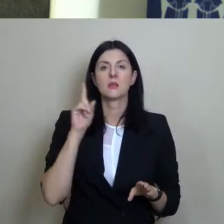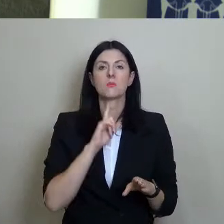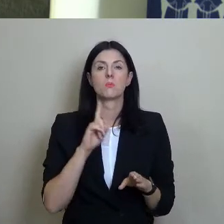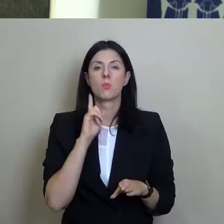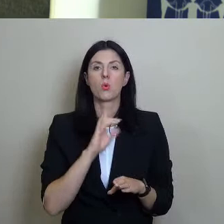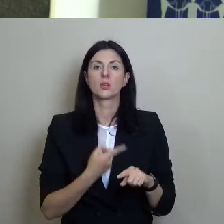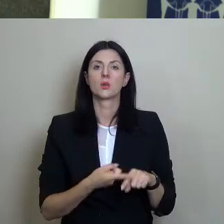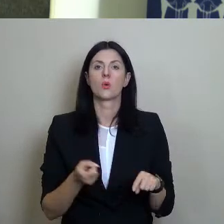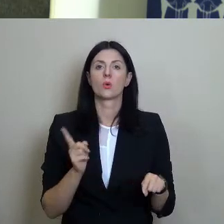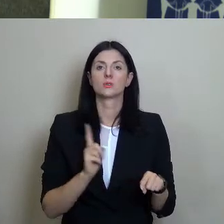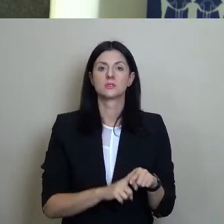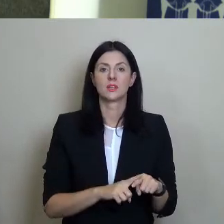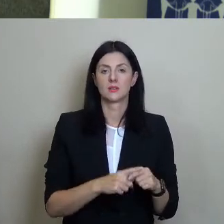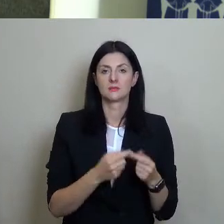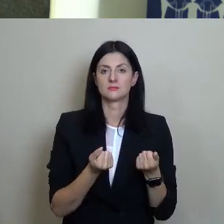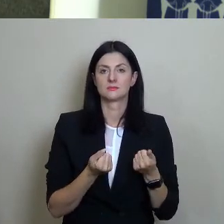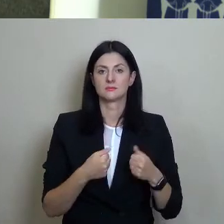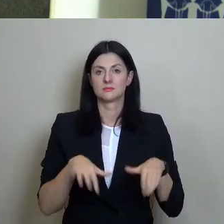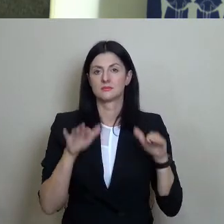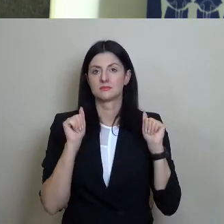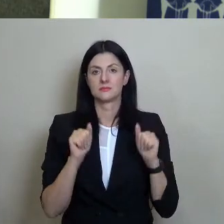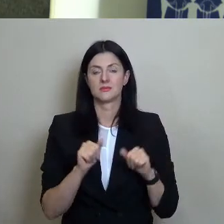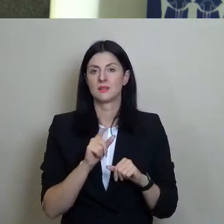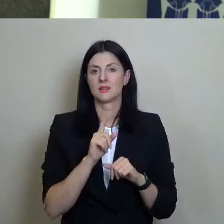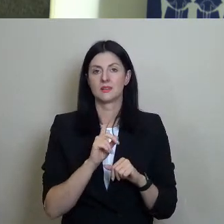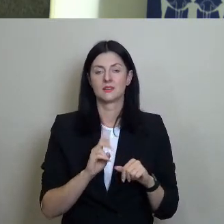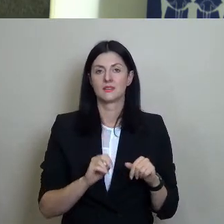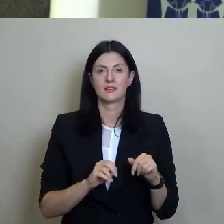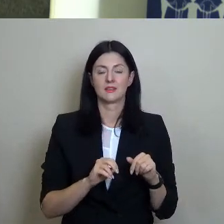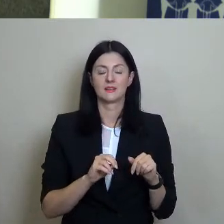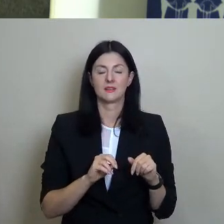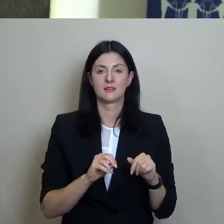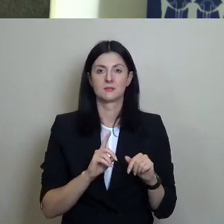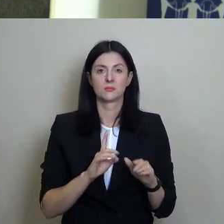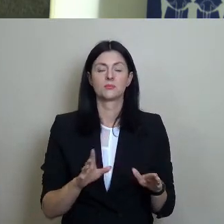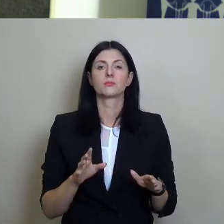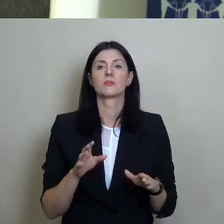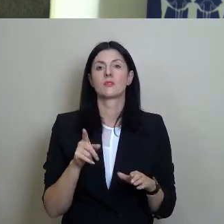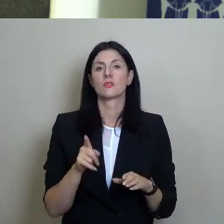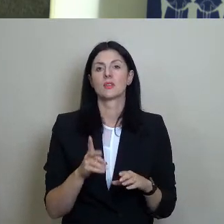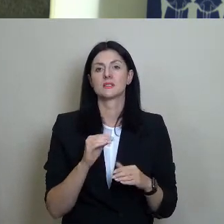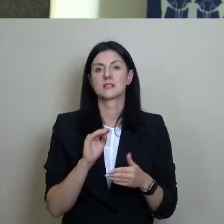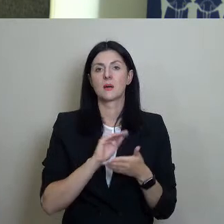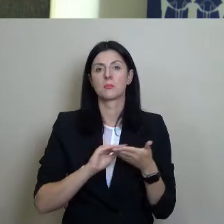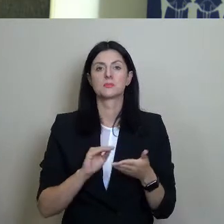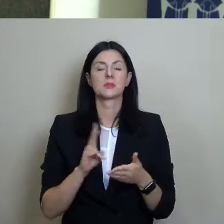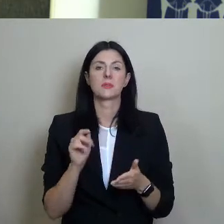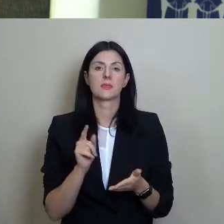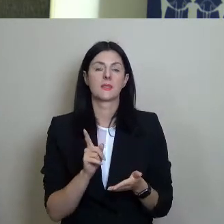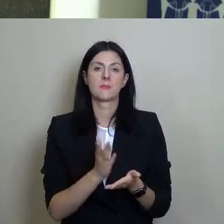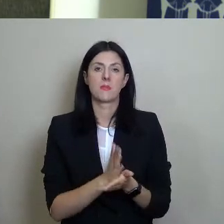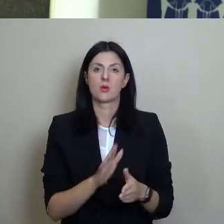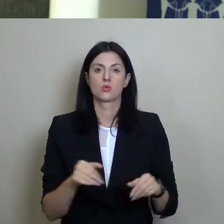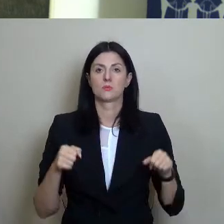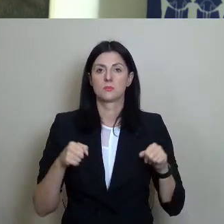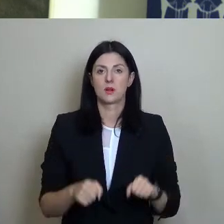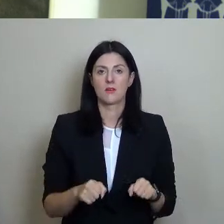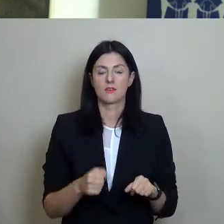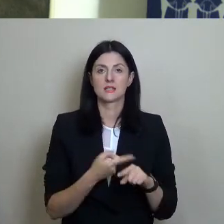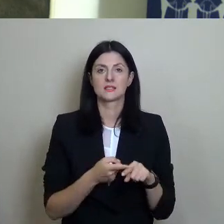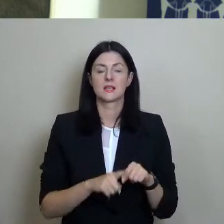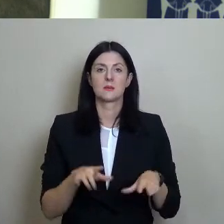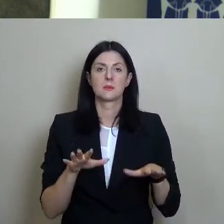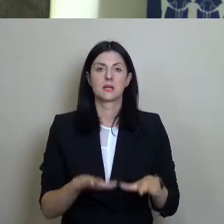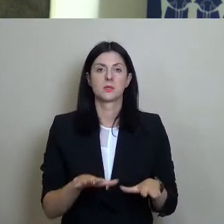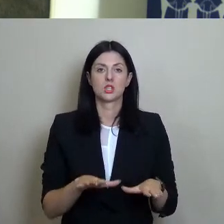done without any interruptions. After the closure of the precinct, of the ballot